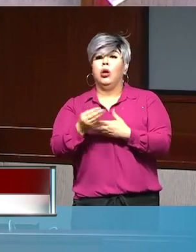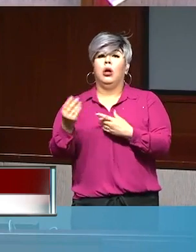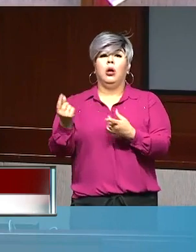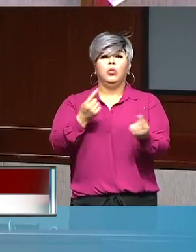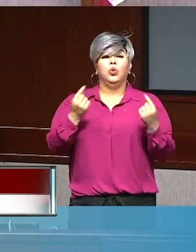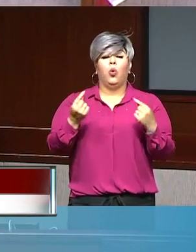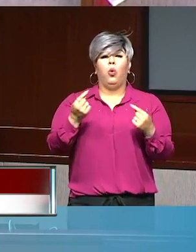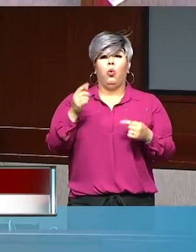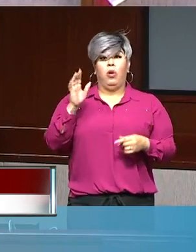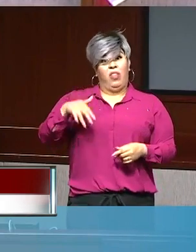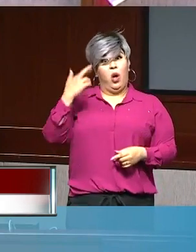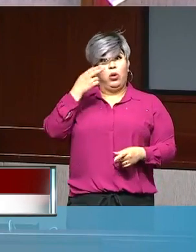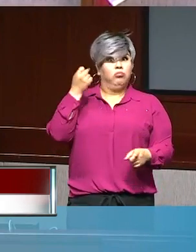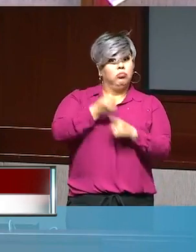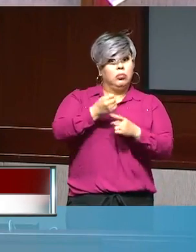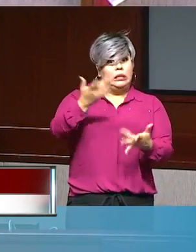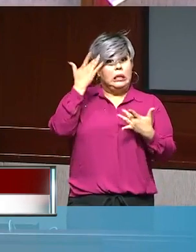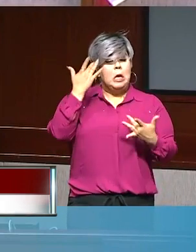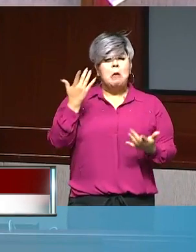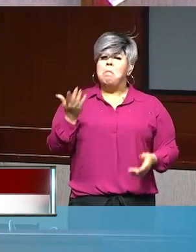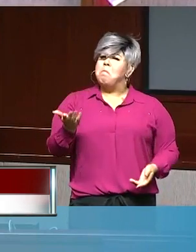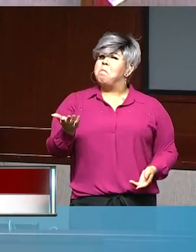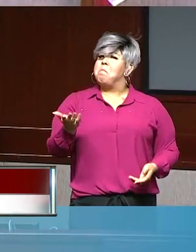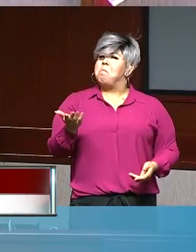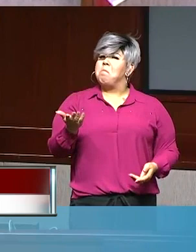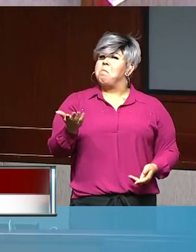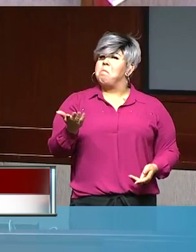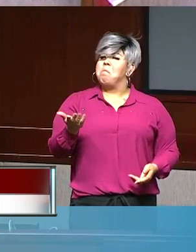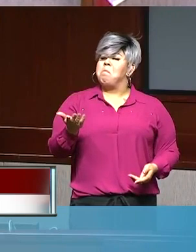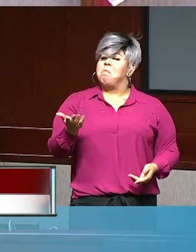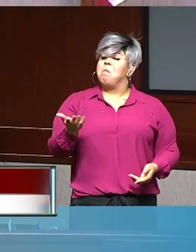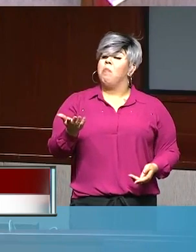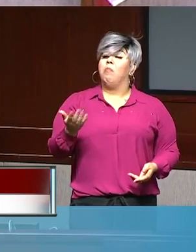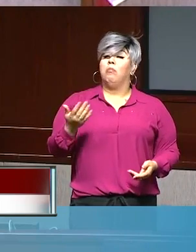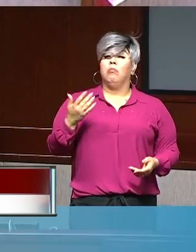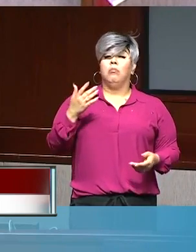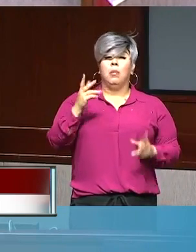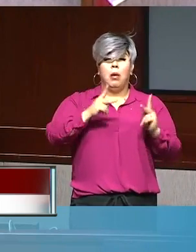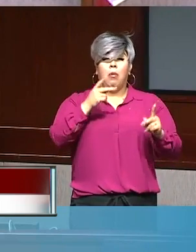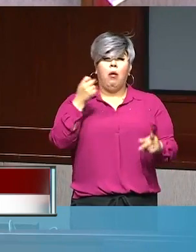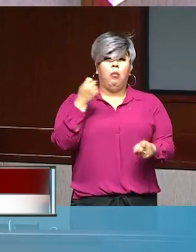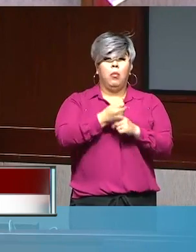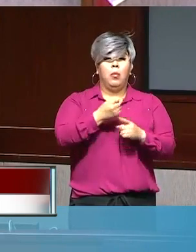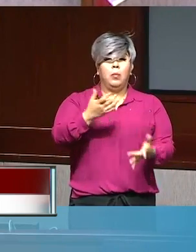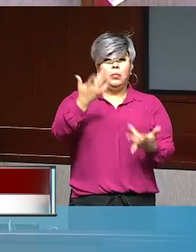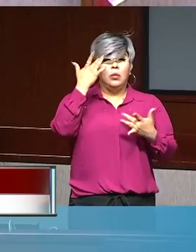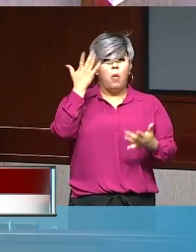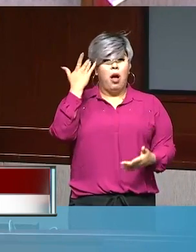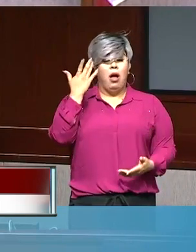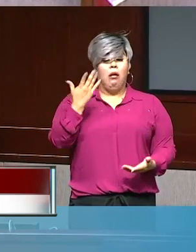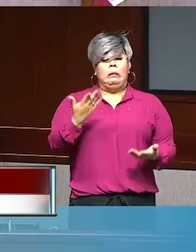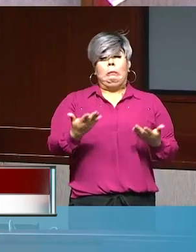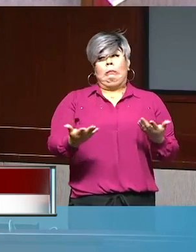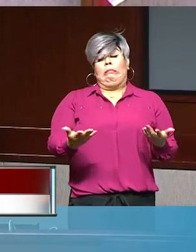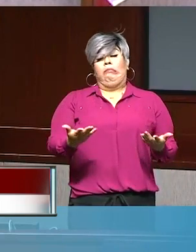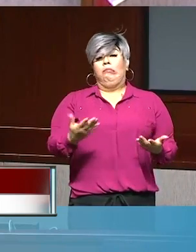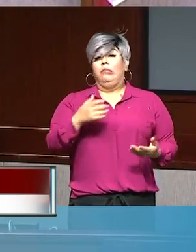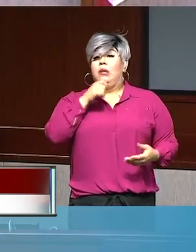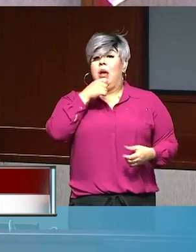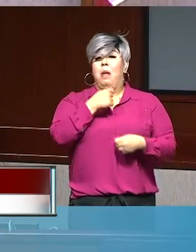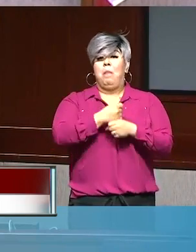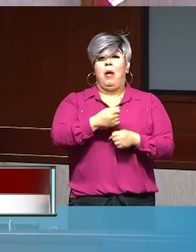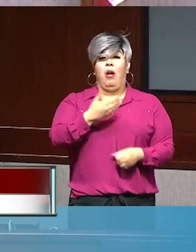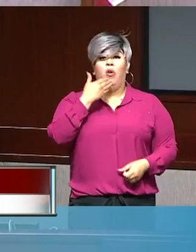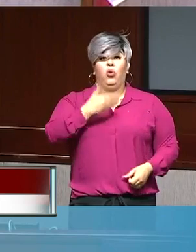People will get sick because they're making poor personal public health